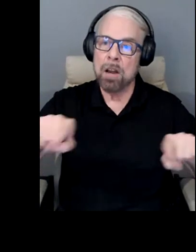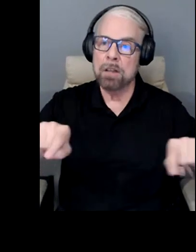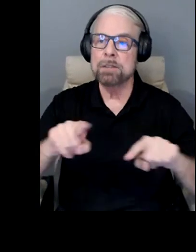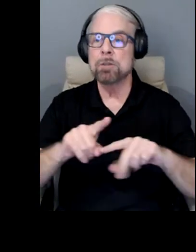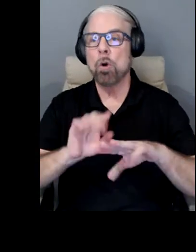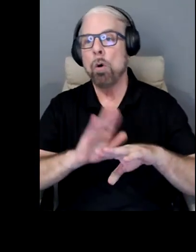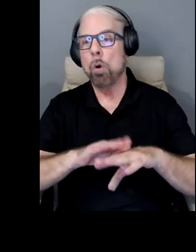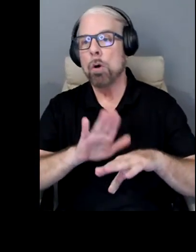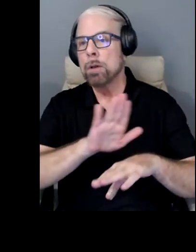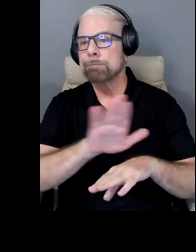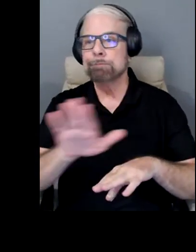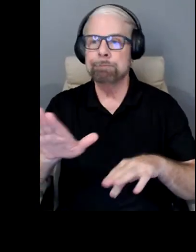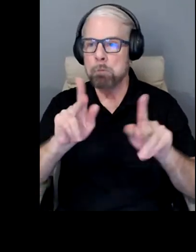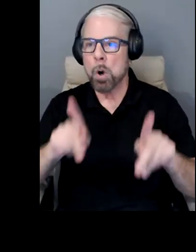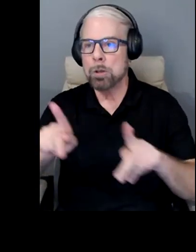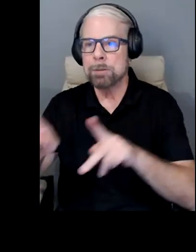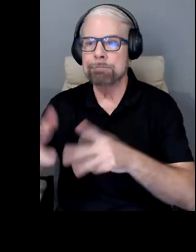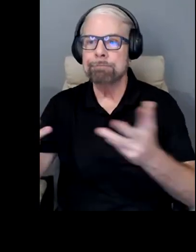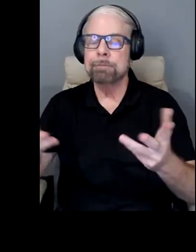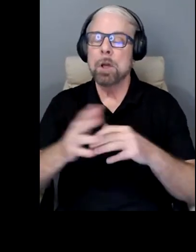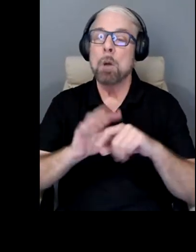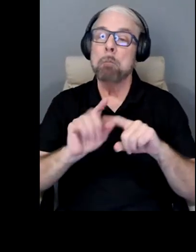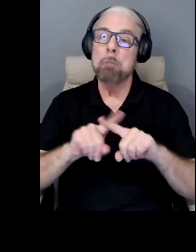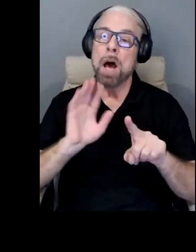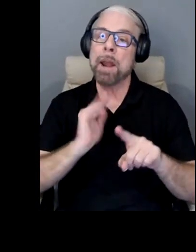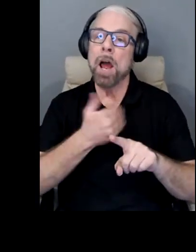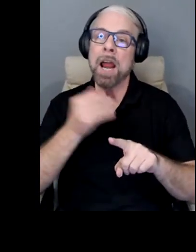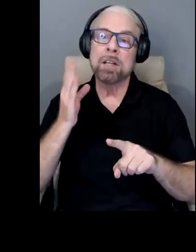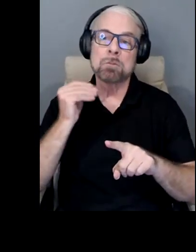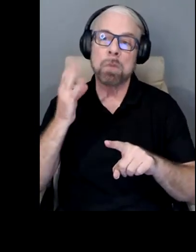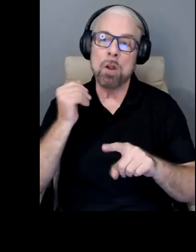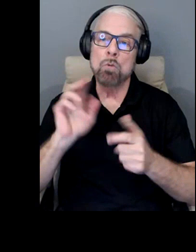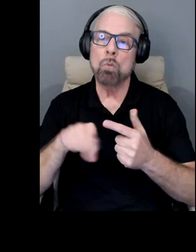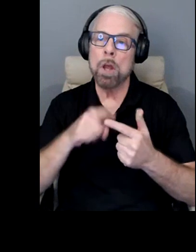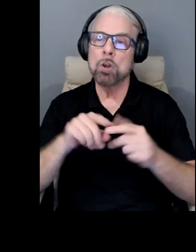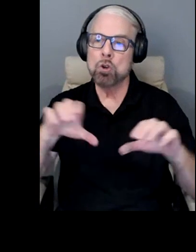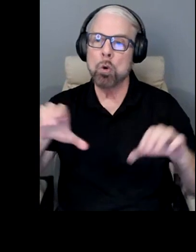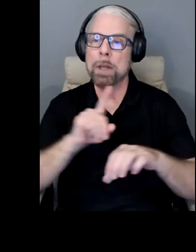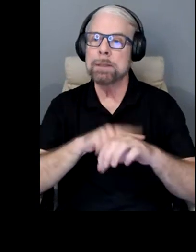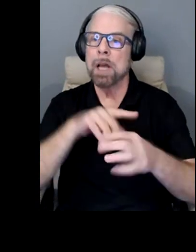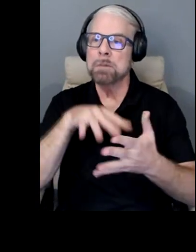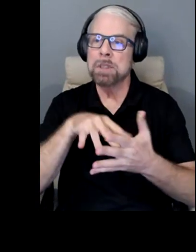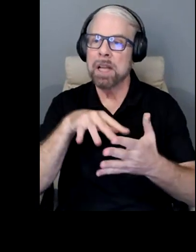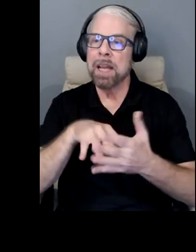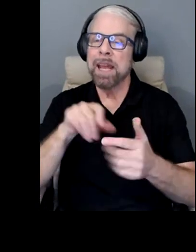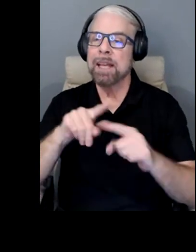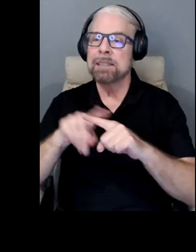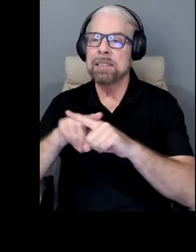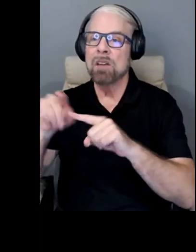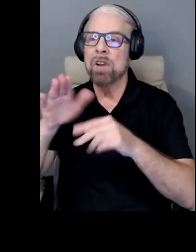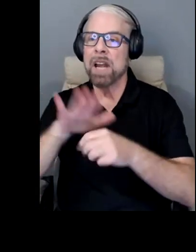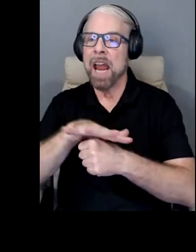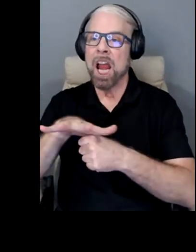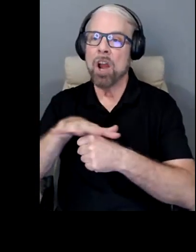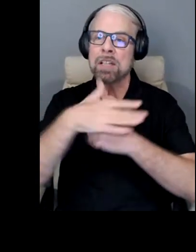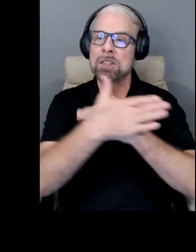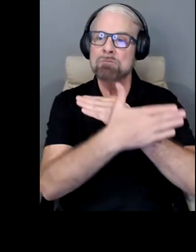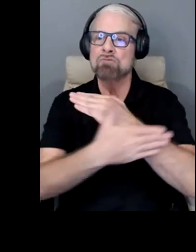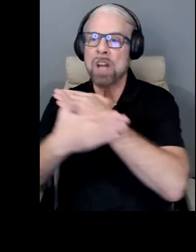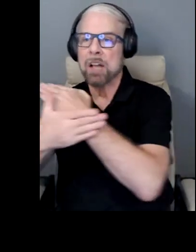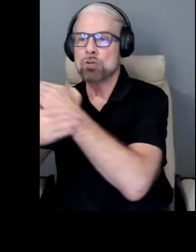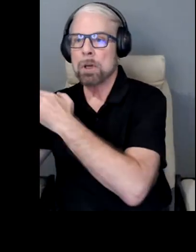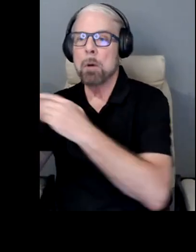participant, but our experiences in conducting time studies in jurisdictions across the country is that